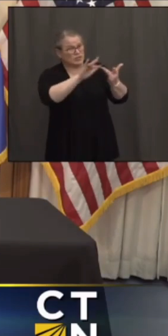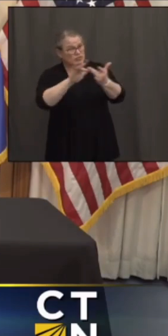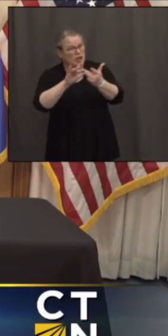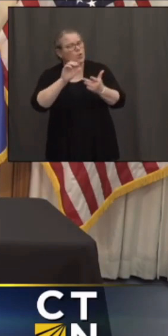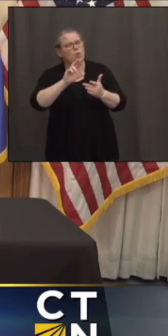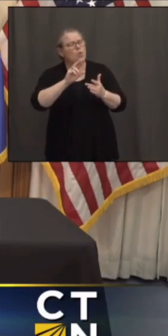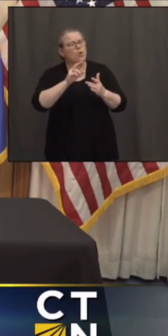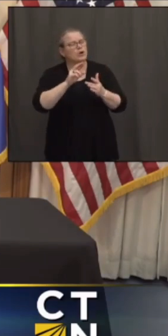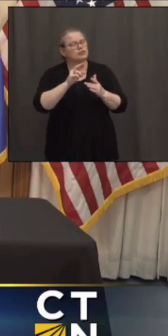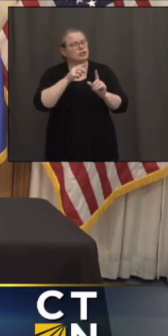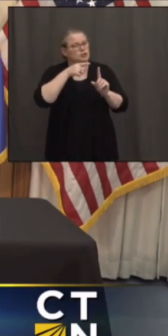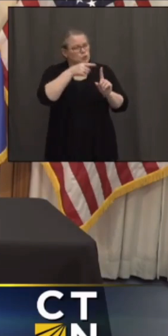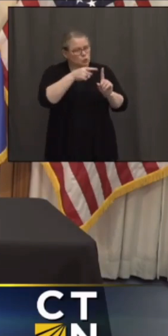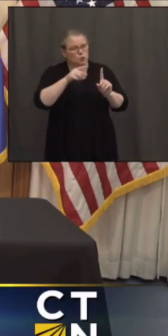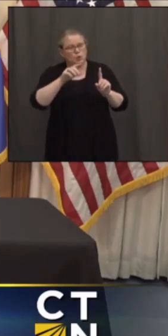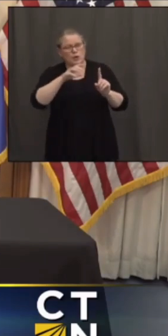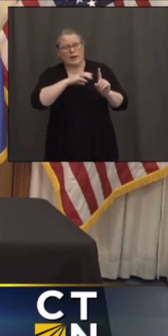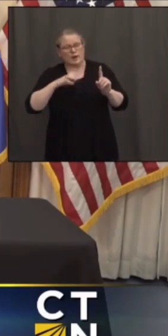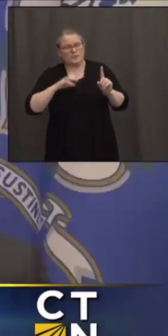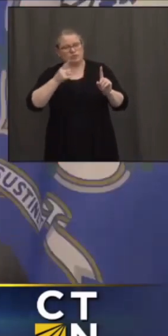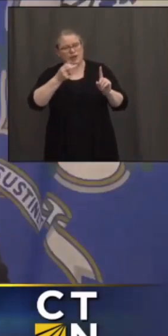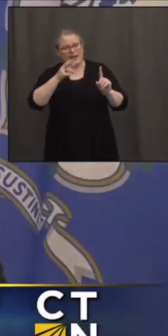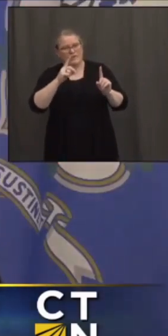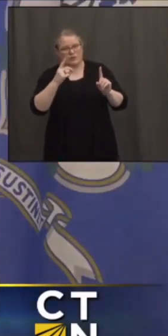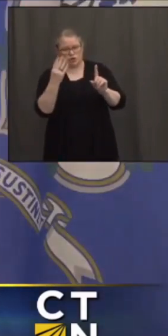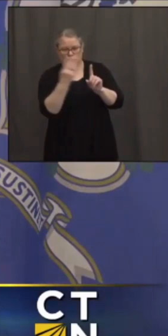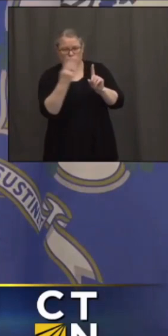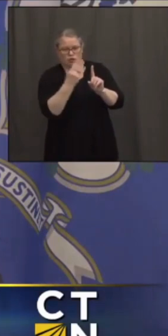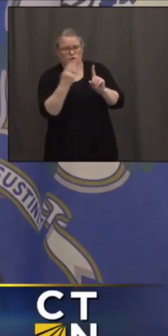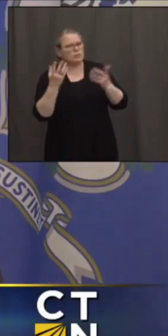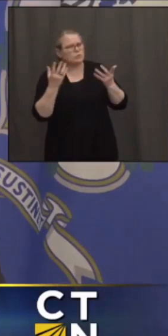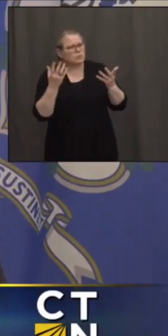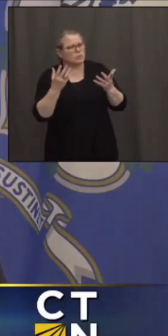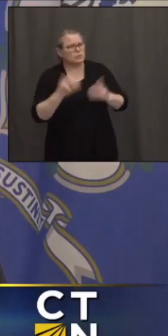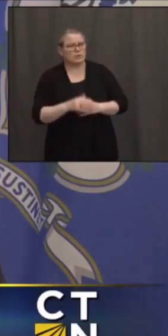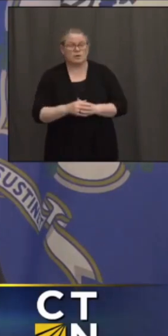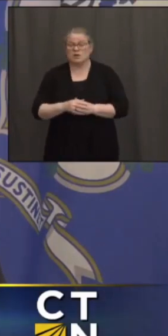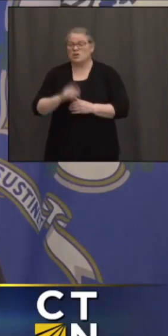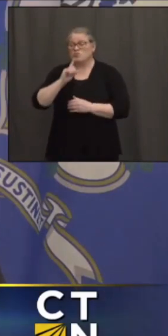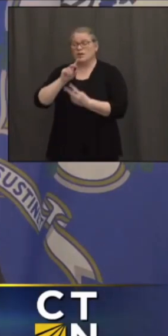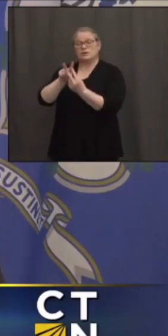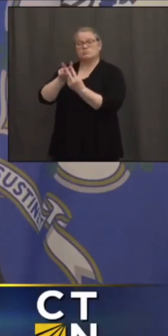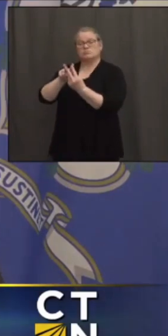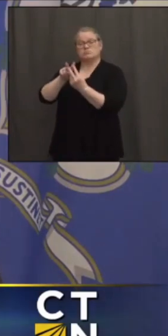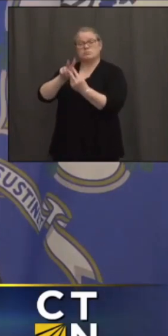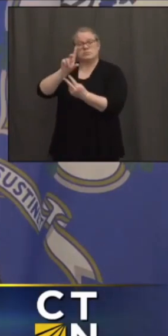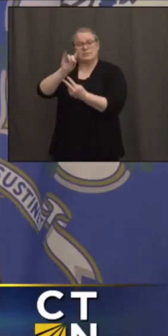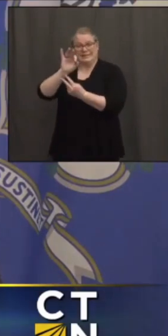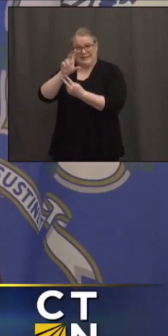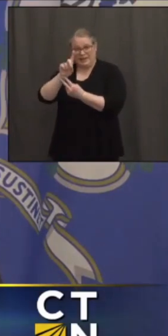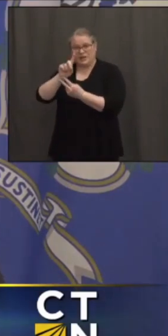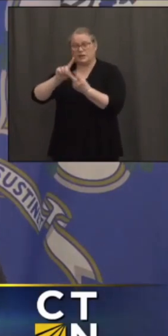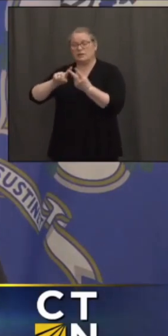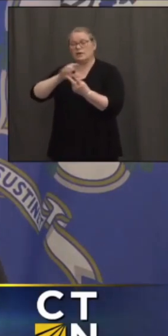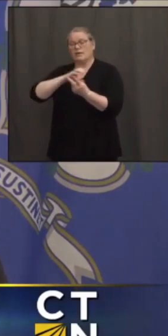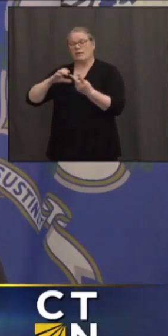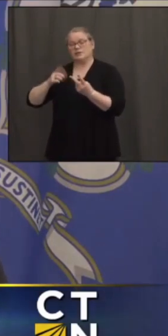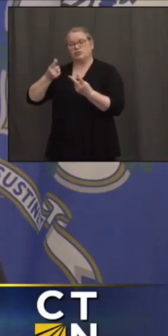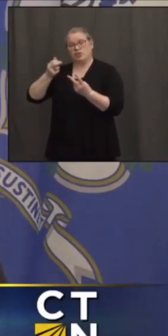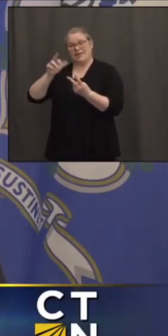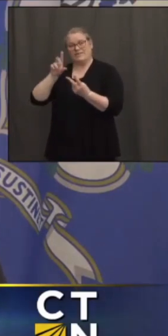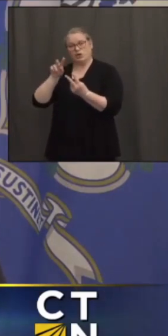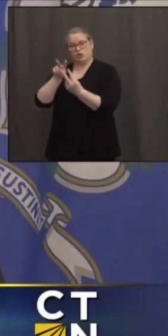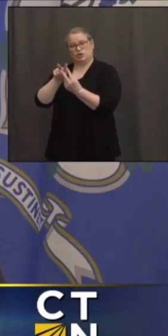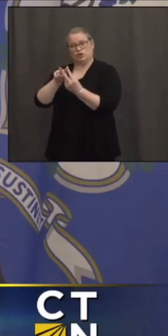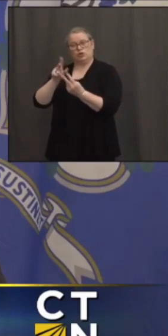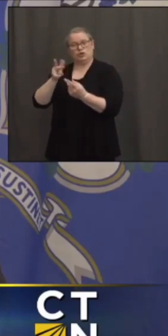Commissioner Gifford? It's really David and Commissioner Gifford were the group we talked to. We spent an